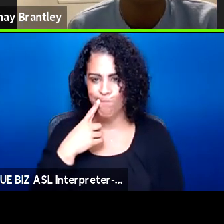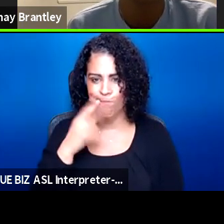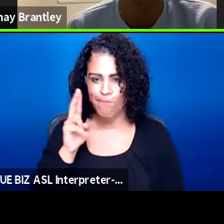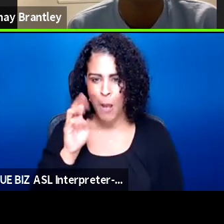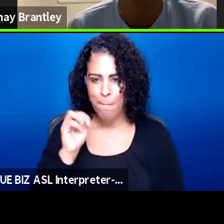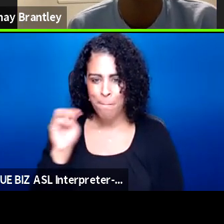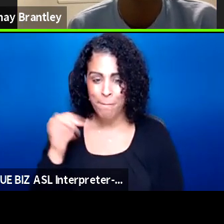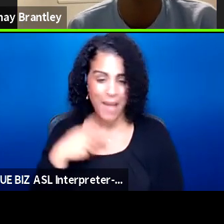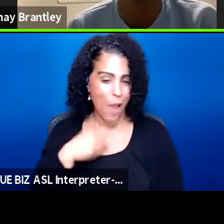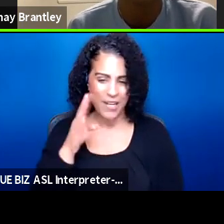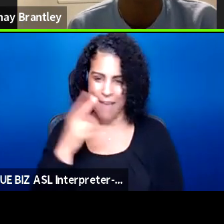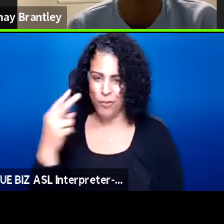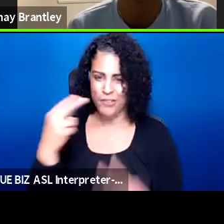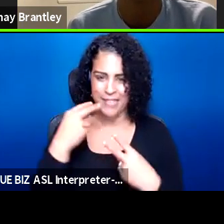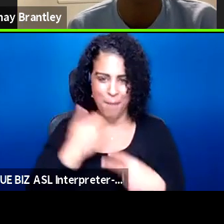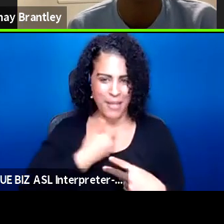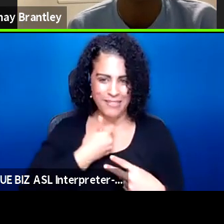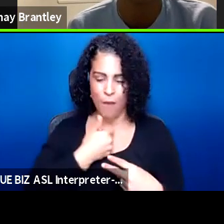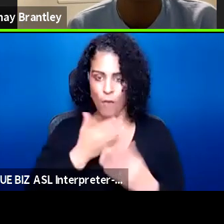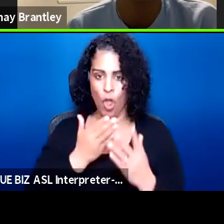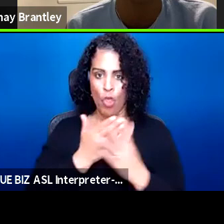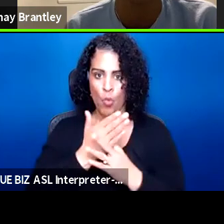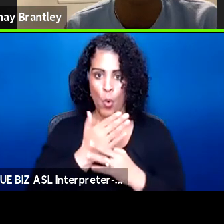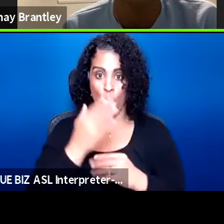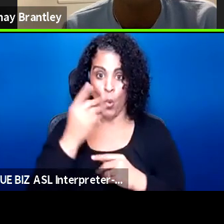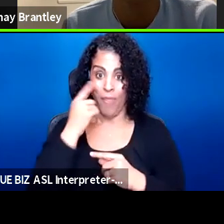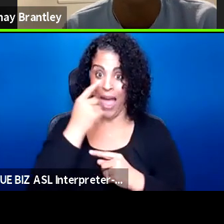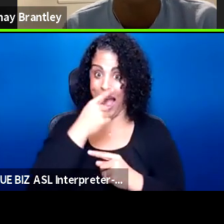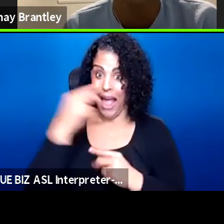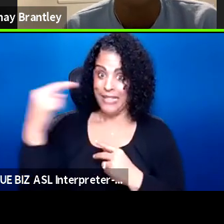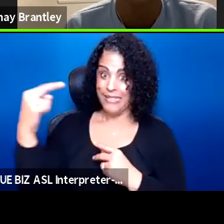I would never see myself through the eyes of white America.